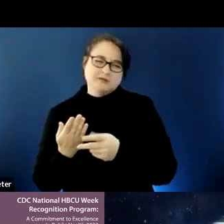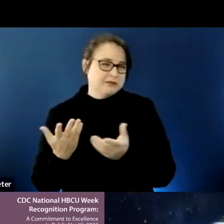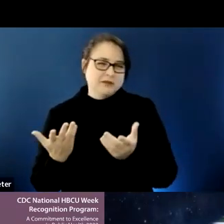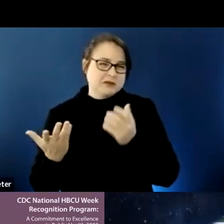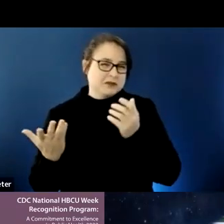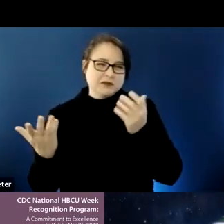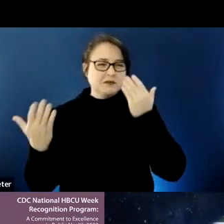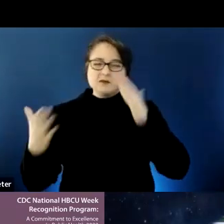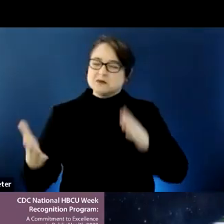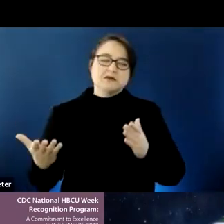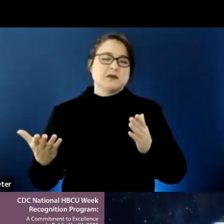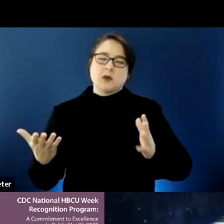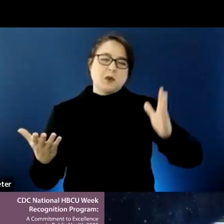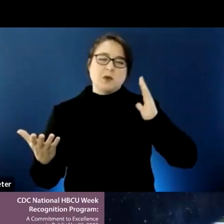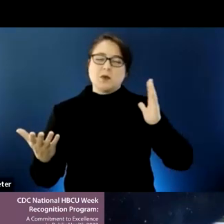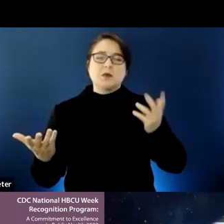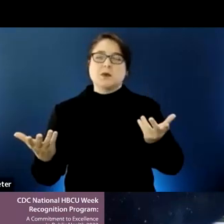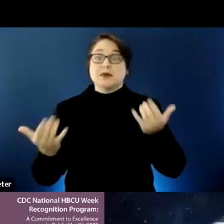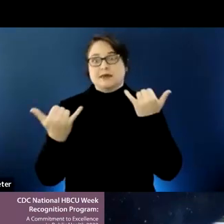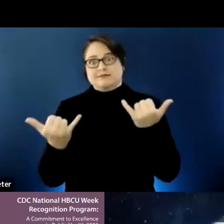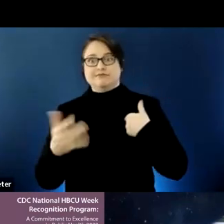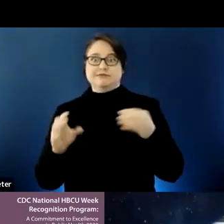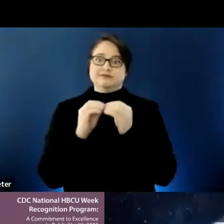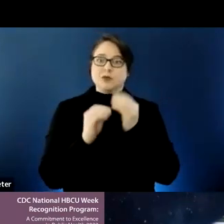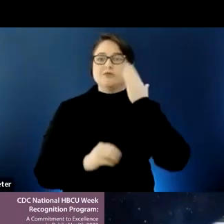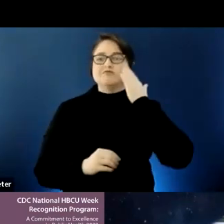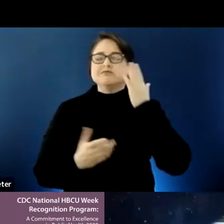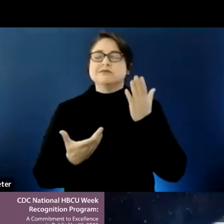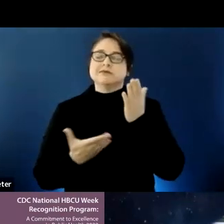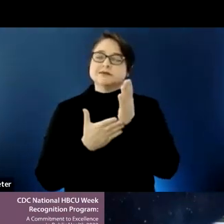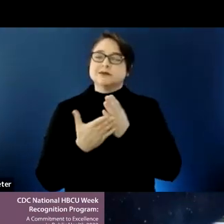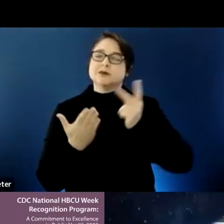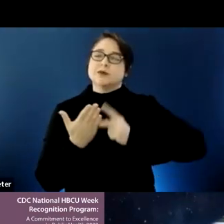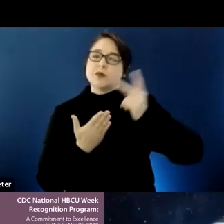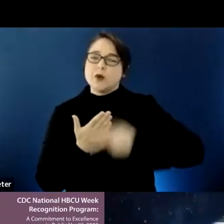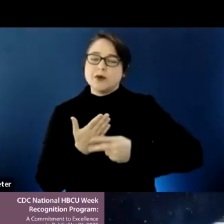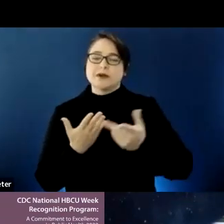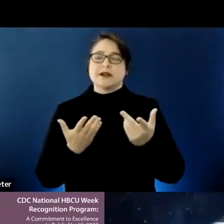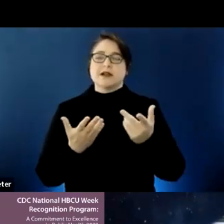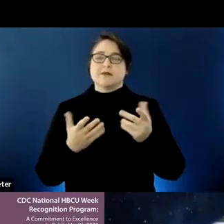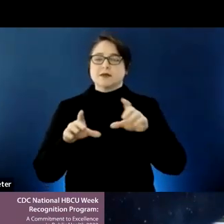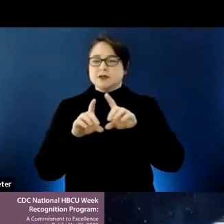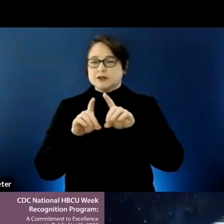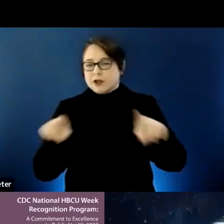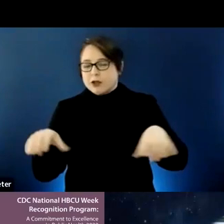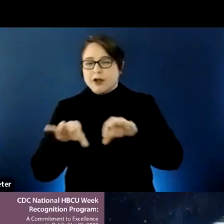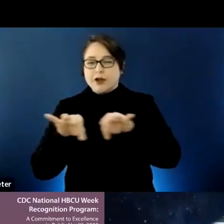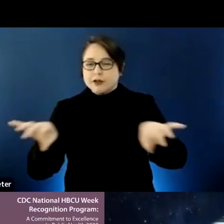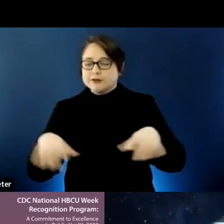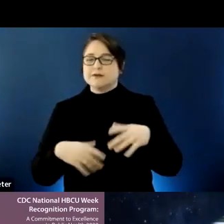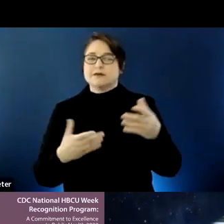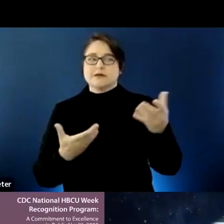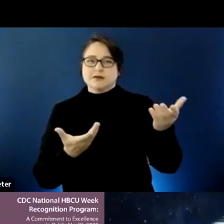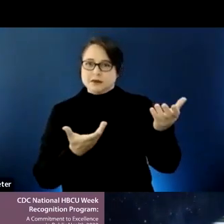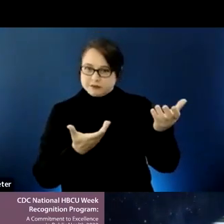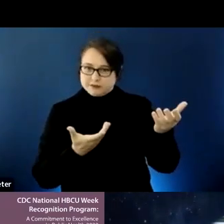the CDC has. But now I'm more aware of some of the programs and partnerships that do exist for HBCUs